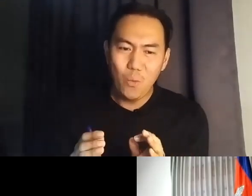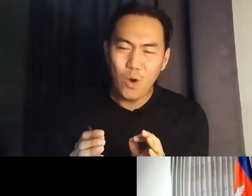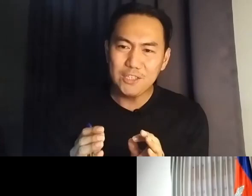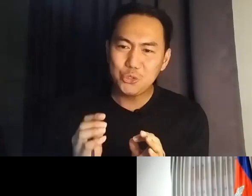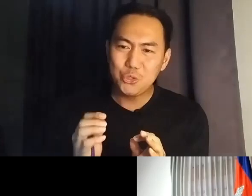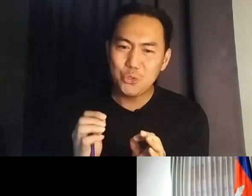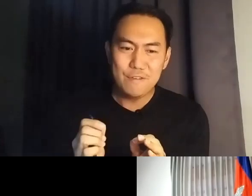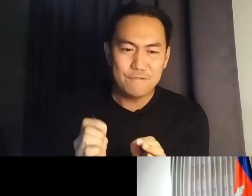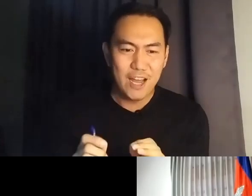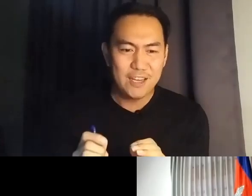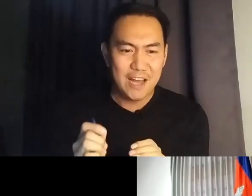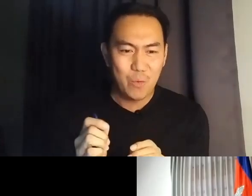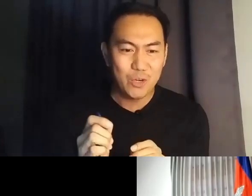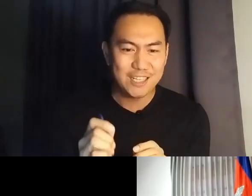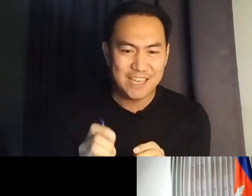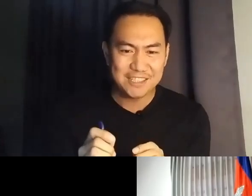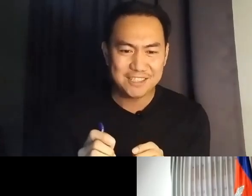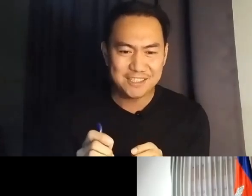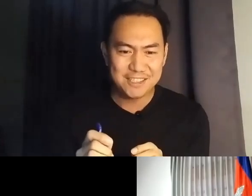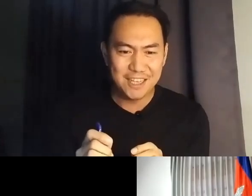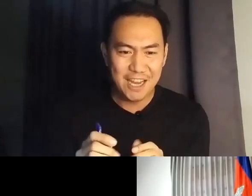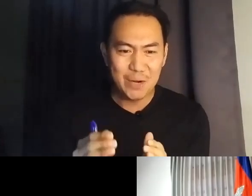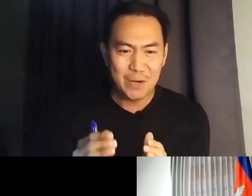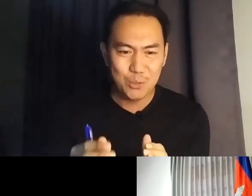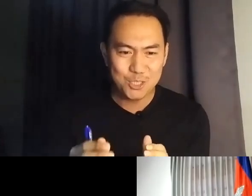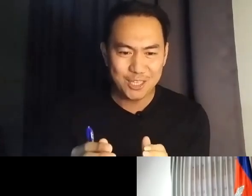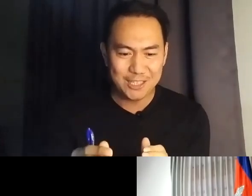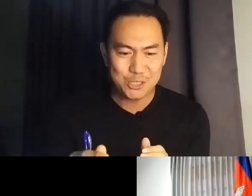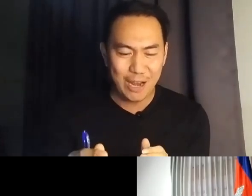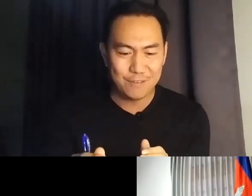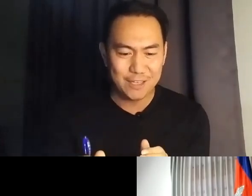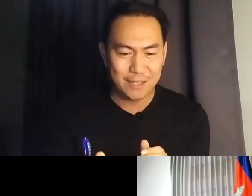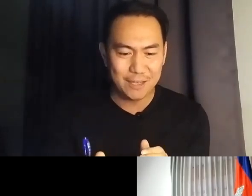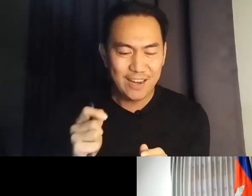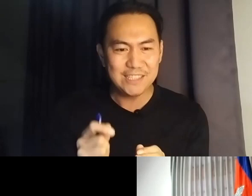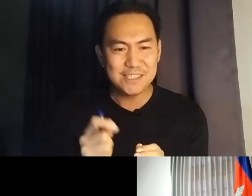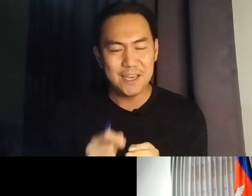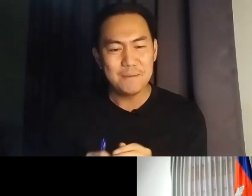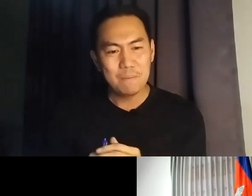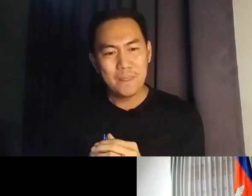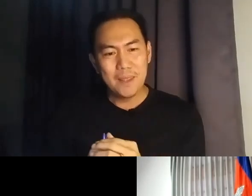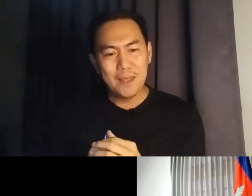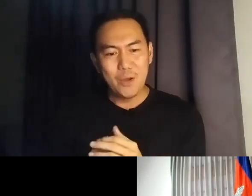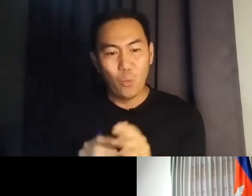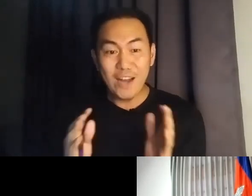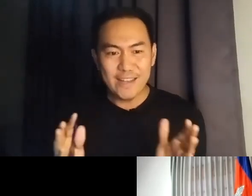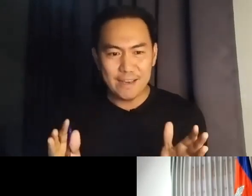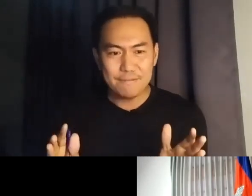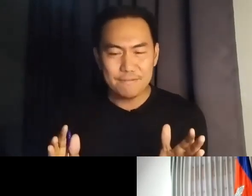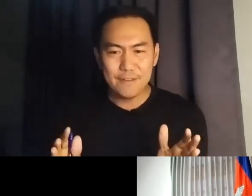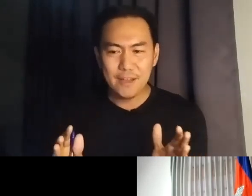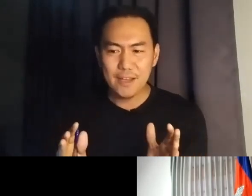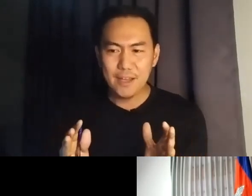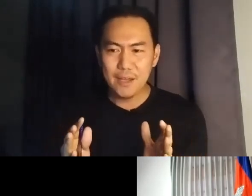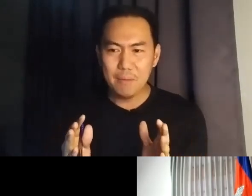may want to redefine our success in our approaches against trafficking. Let's say, what